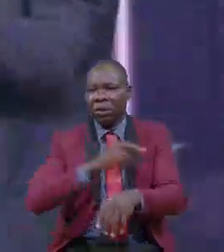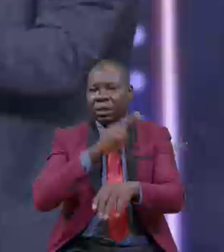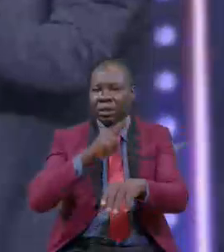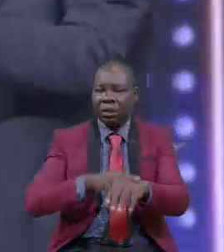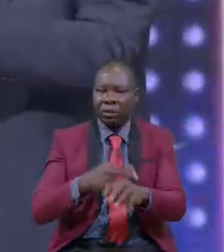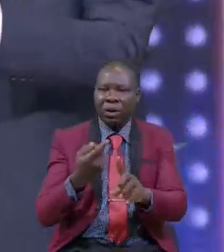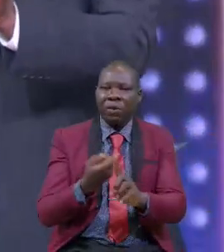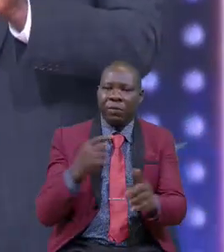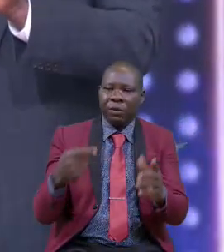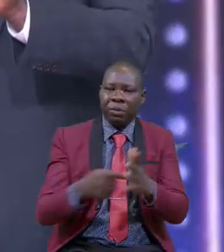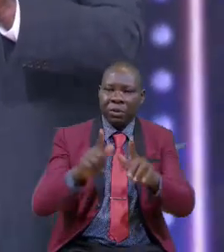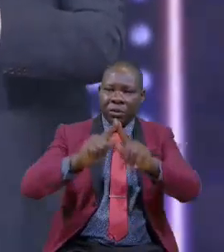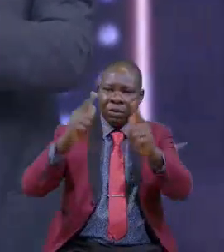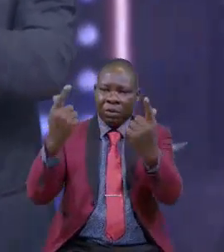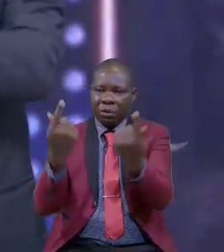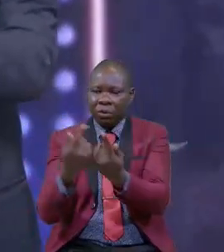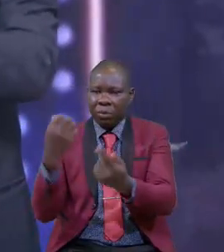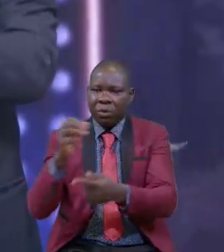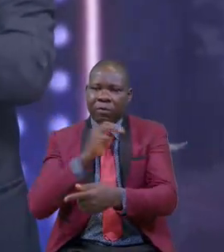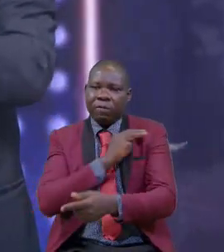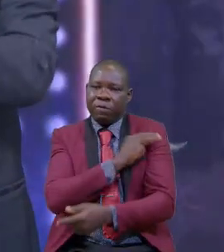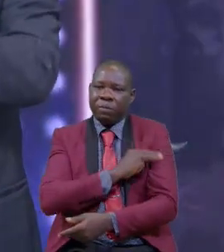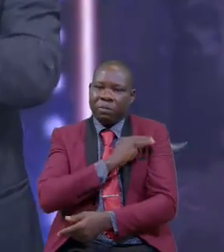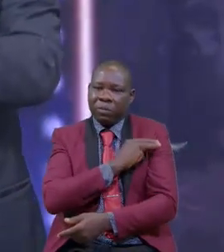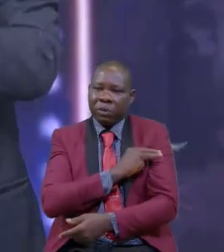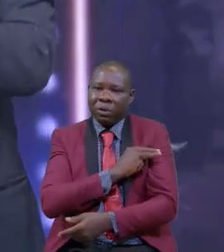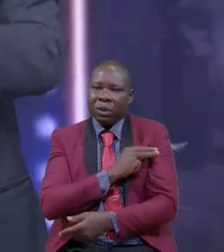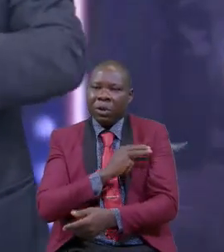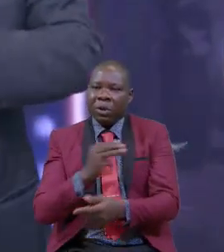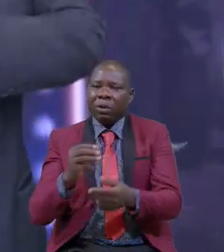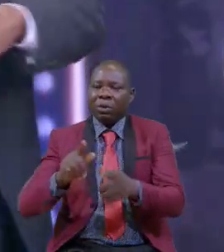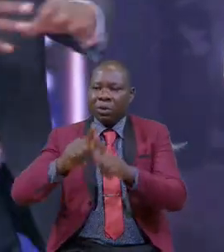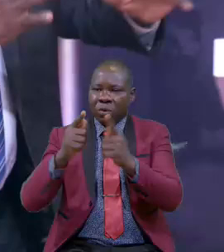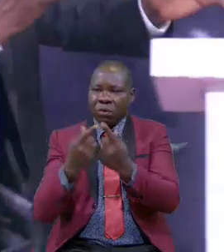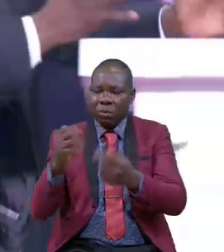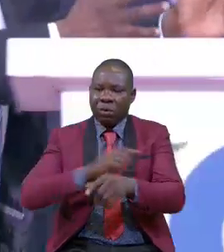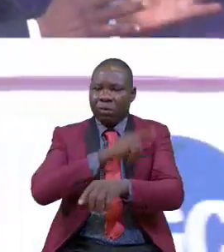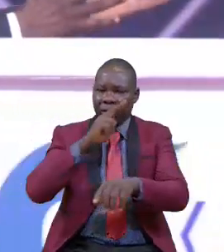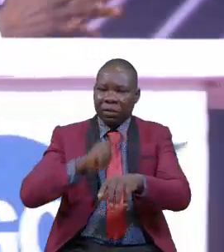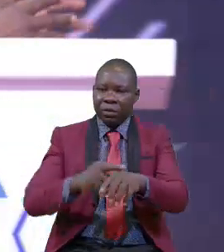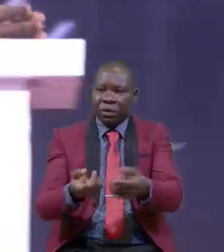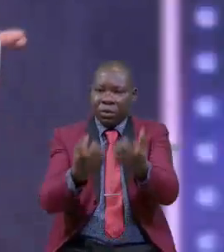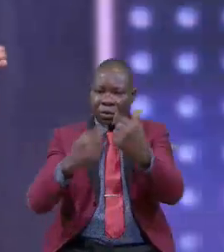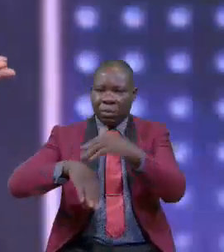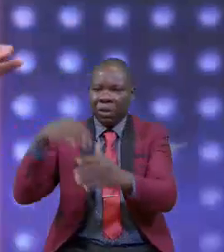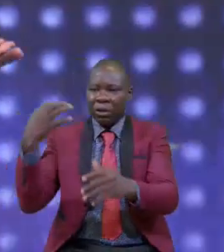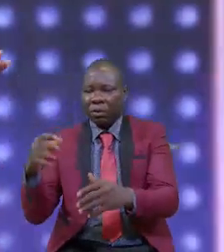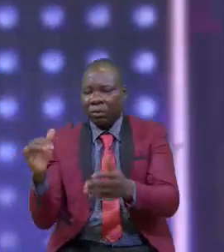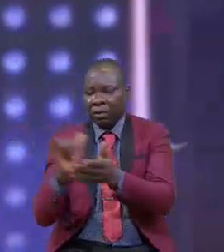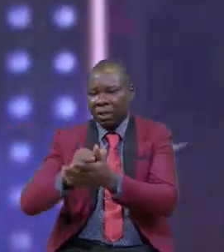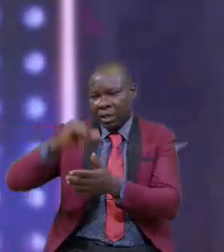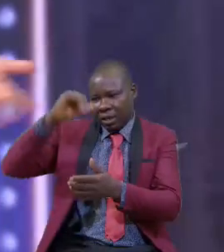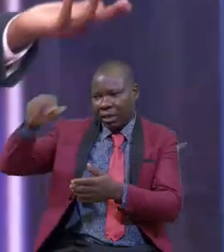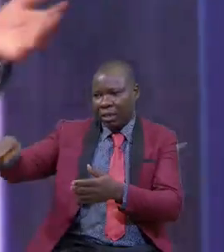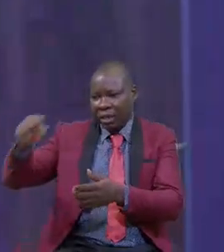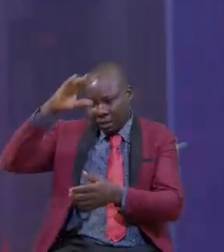group of nations coming out of that man, and this nation coming out of